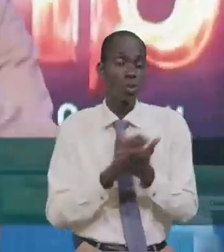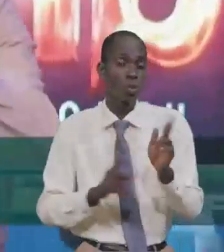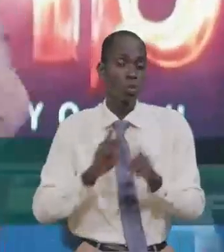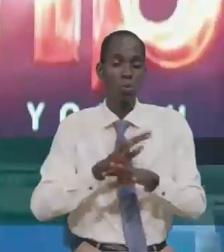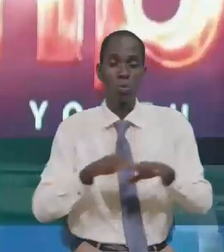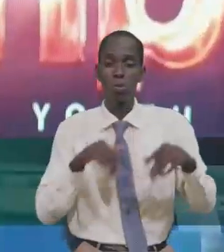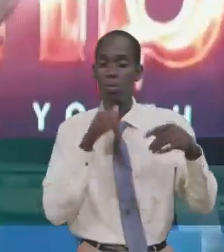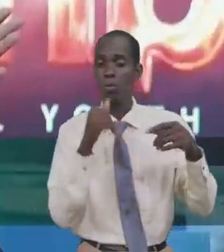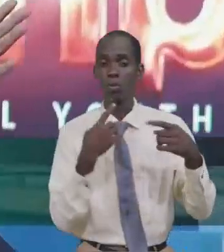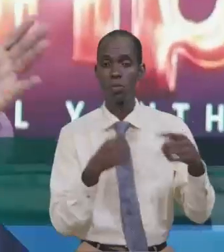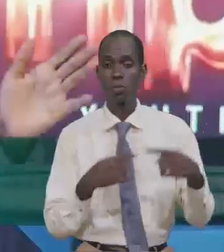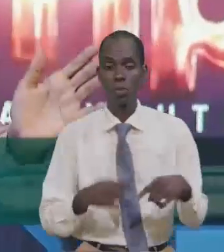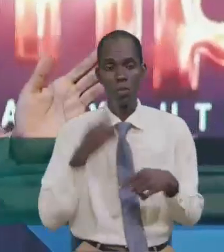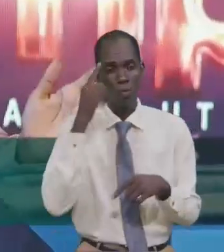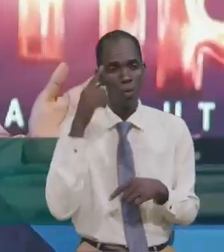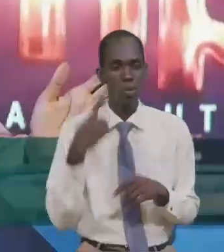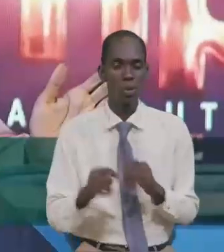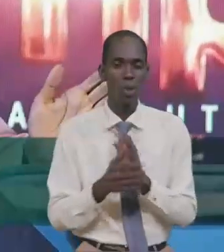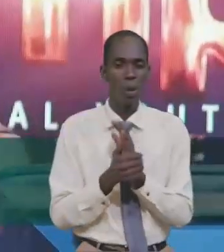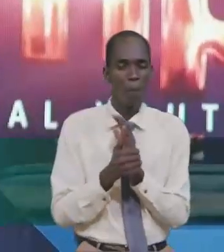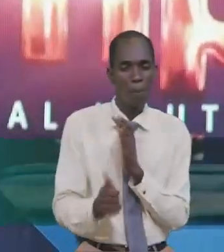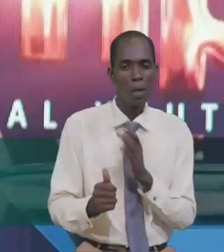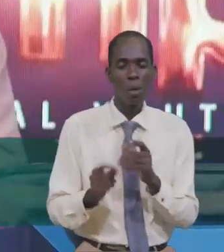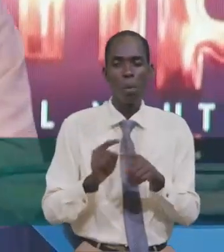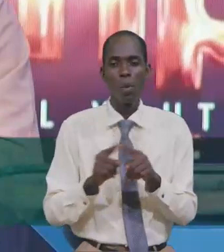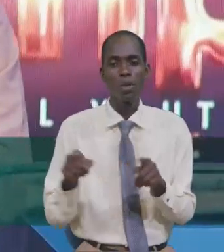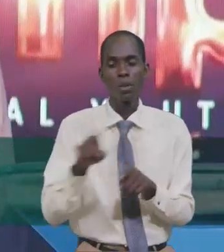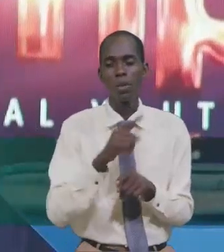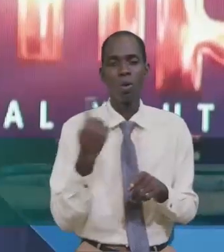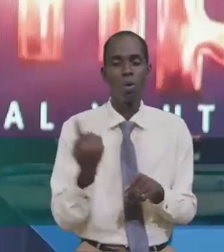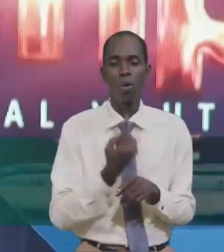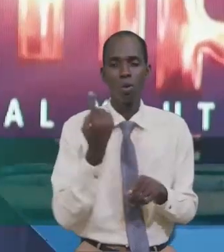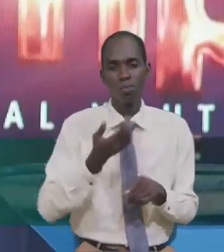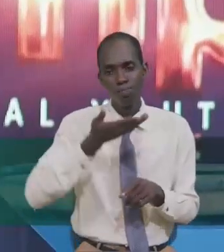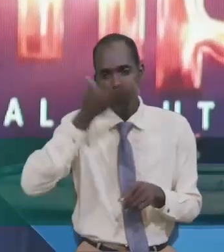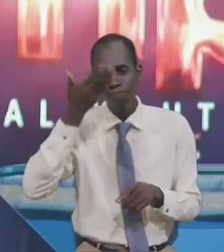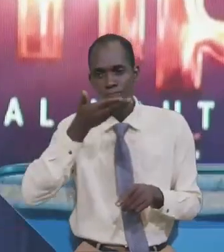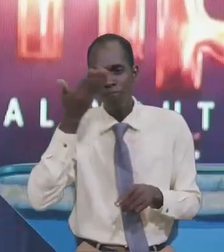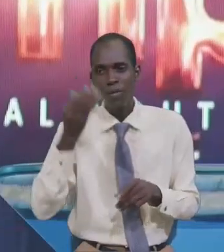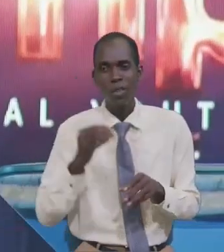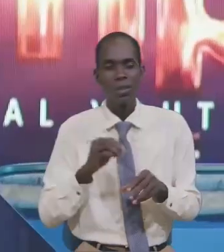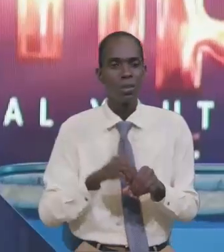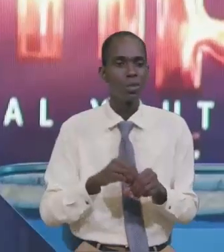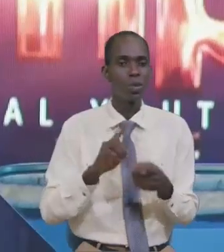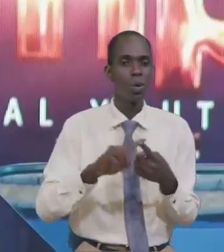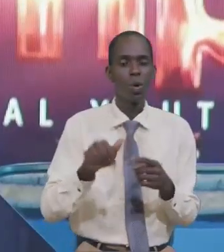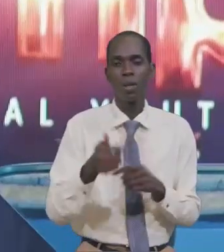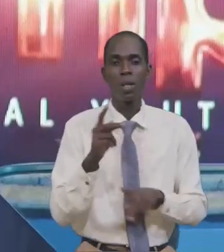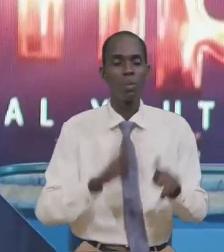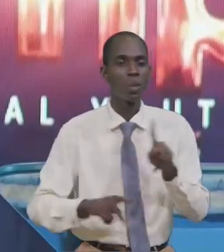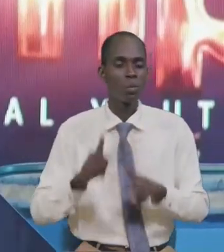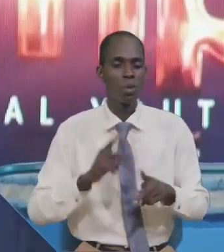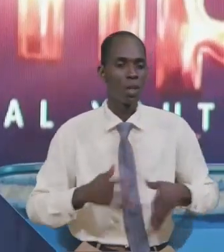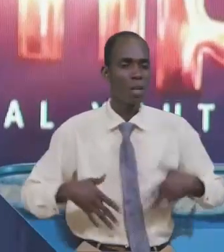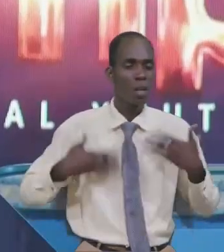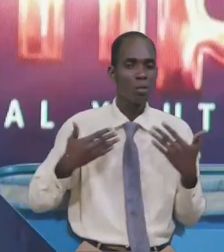into what does not concern them. Their own life, their own destiny,